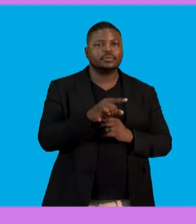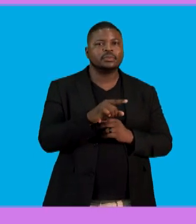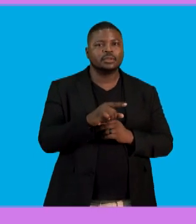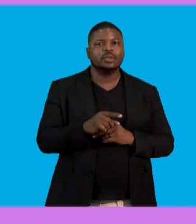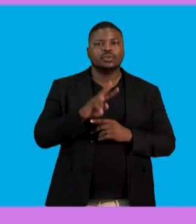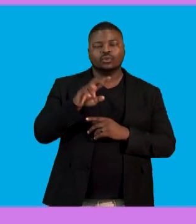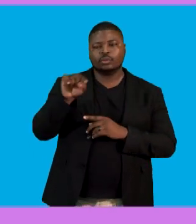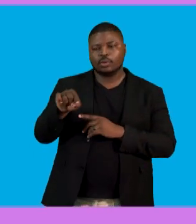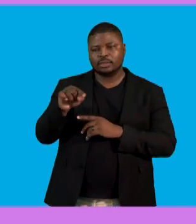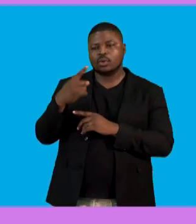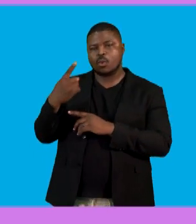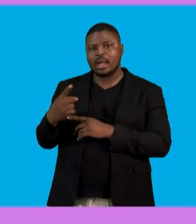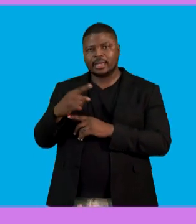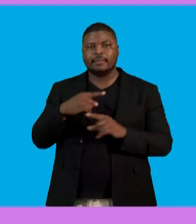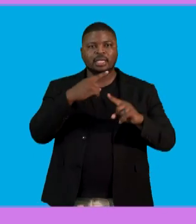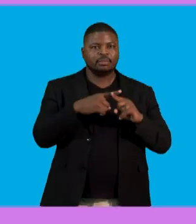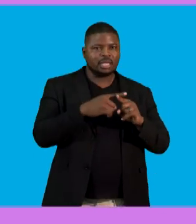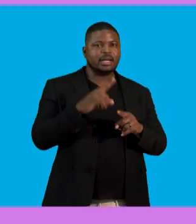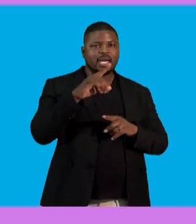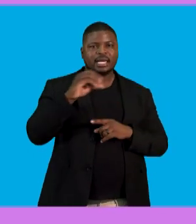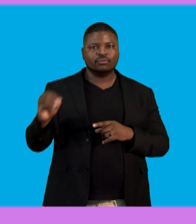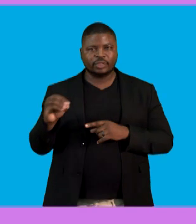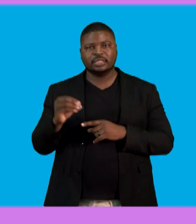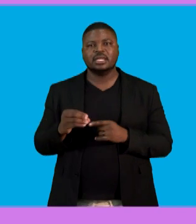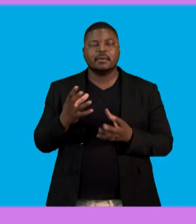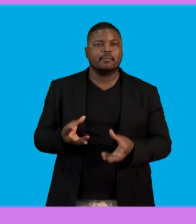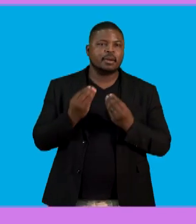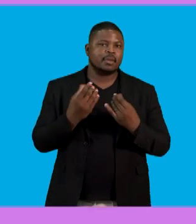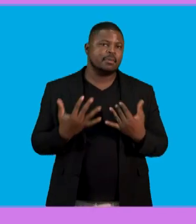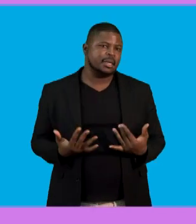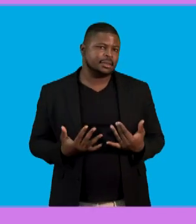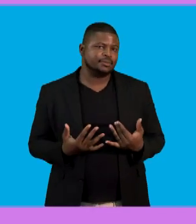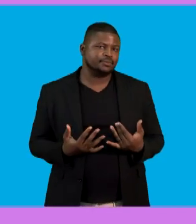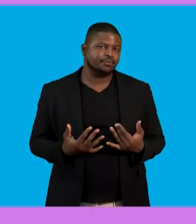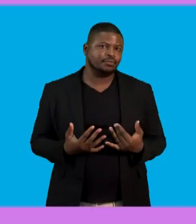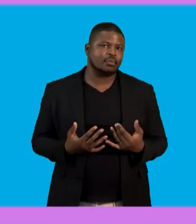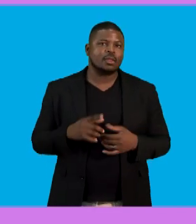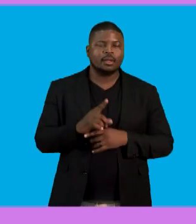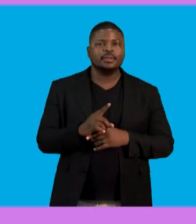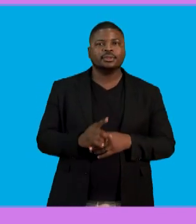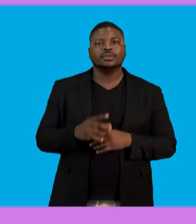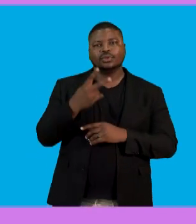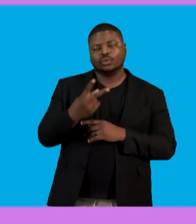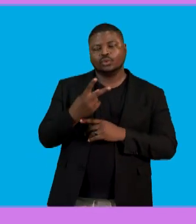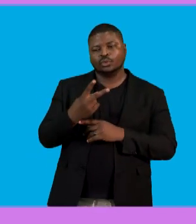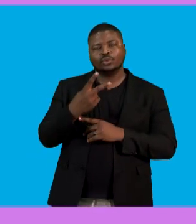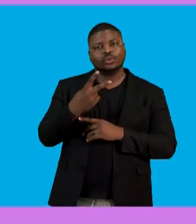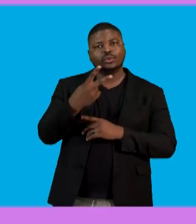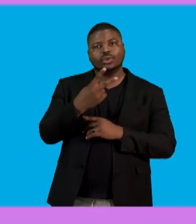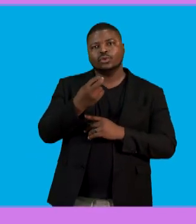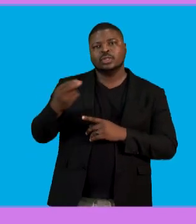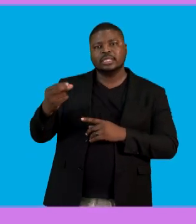get? We say 2.1 multiplied by 100. Then it gives us 210